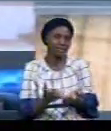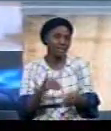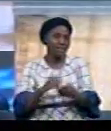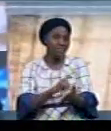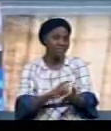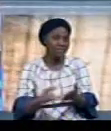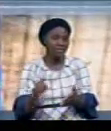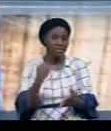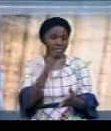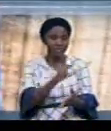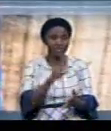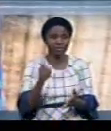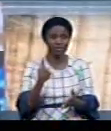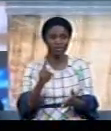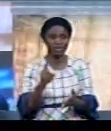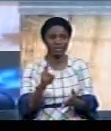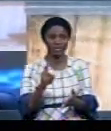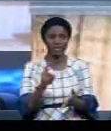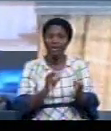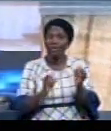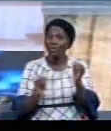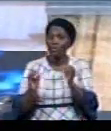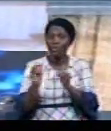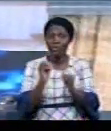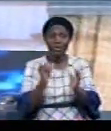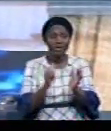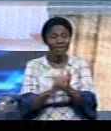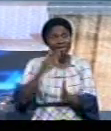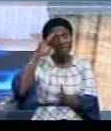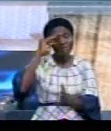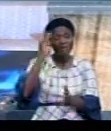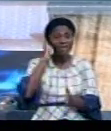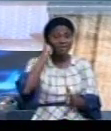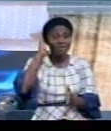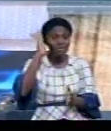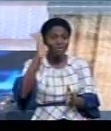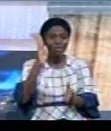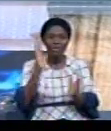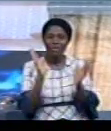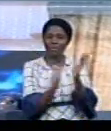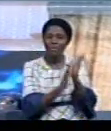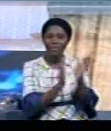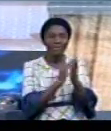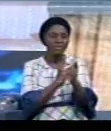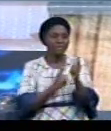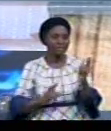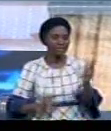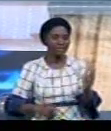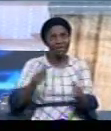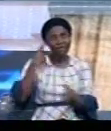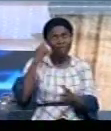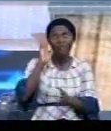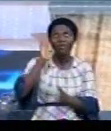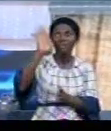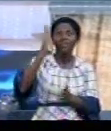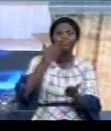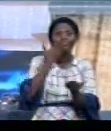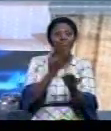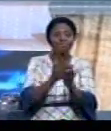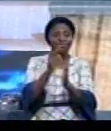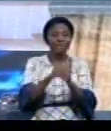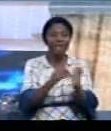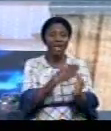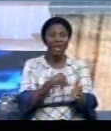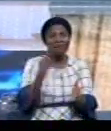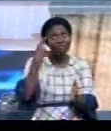oh, that men would praise the Lord for his goodness and for his